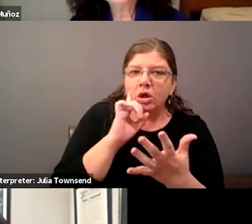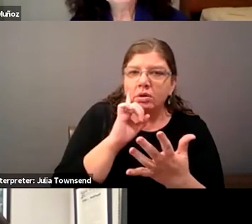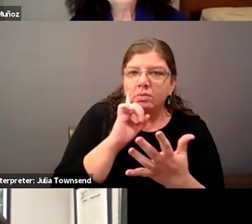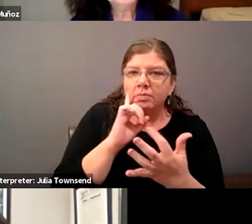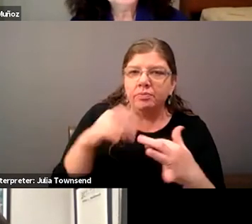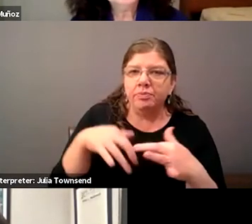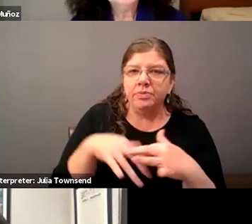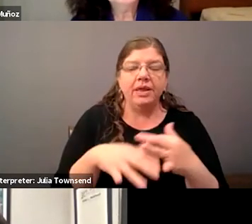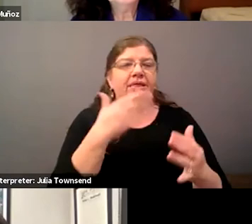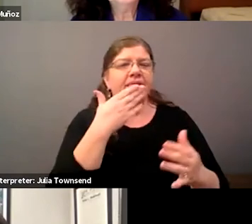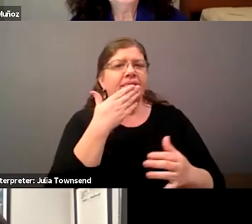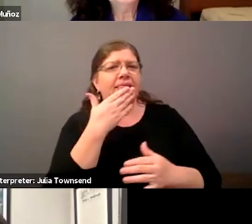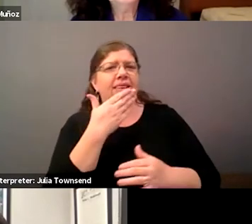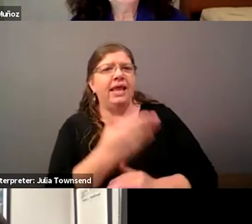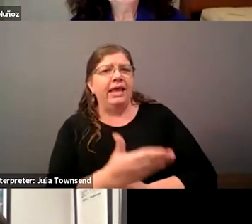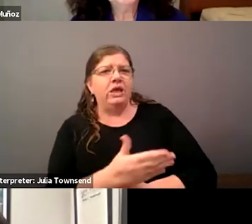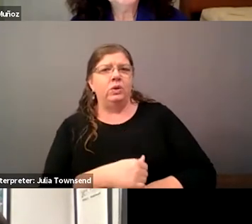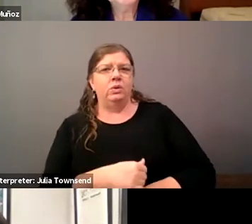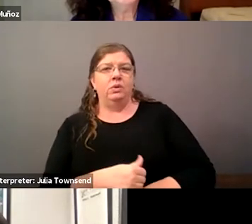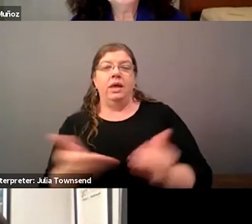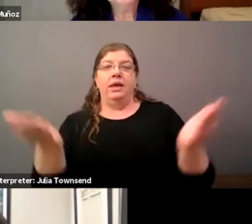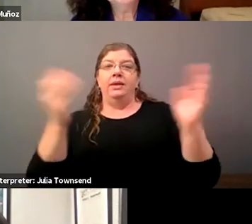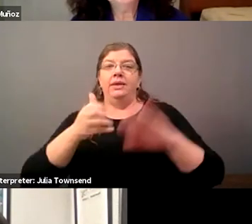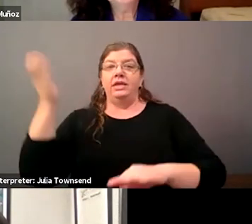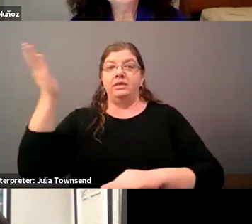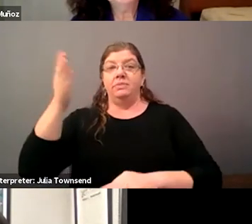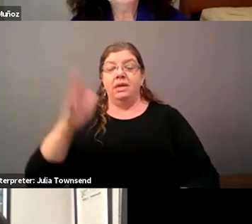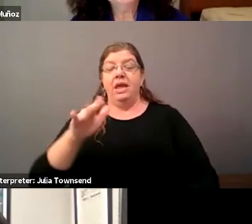thank you our next speaker